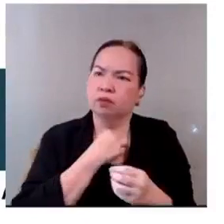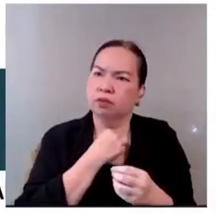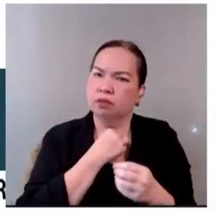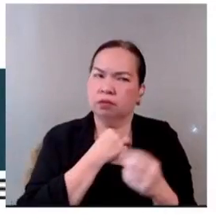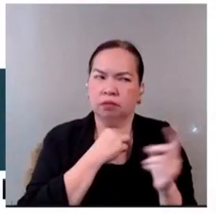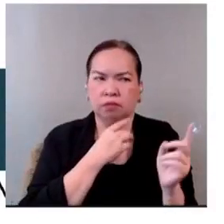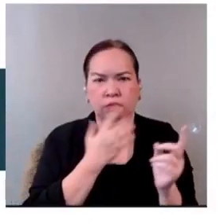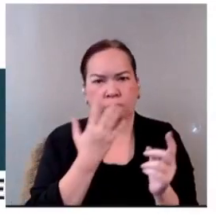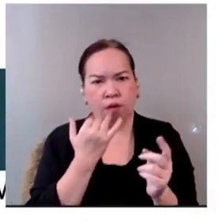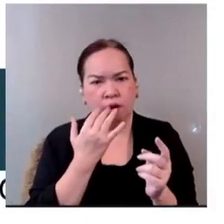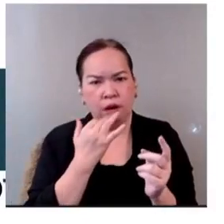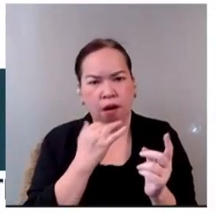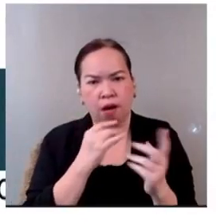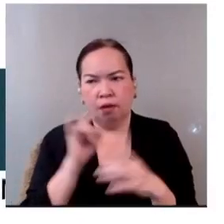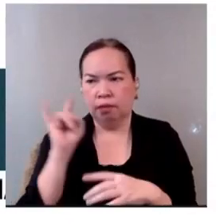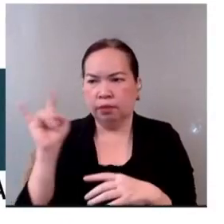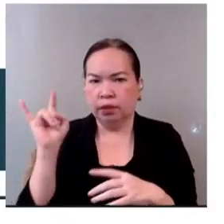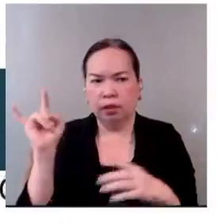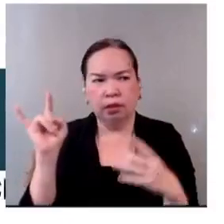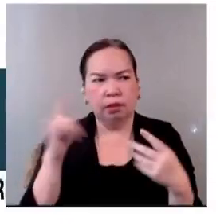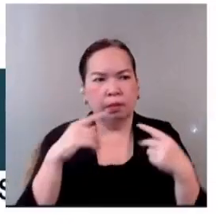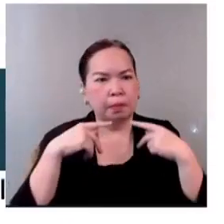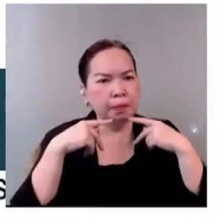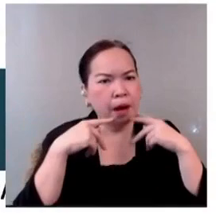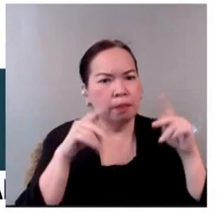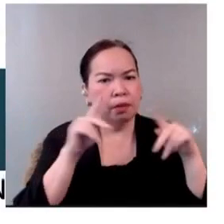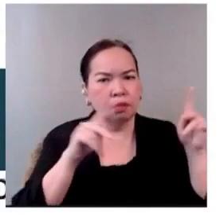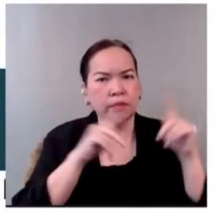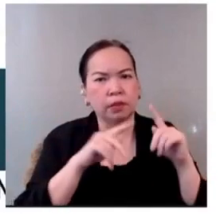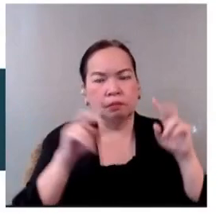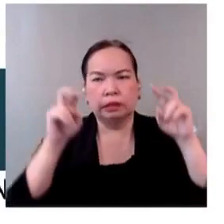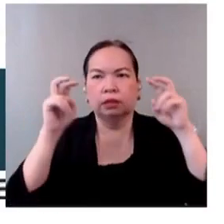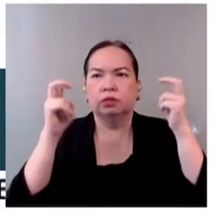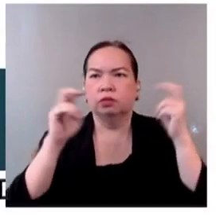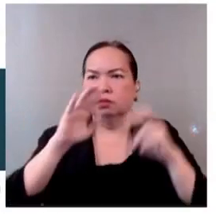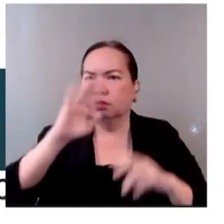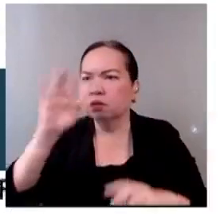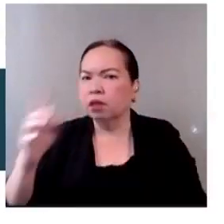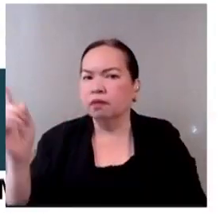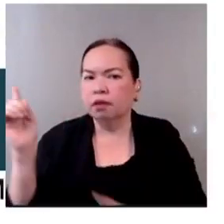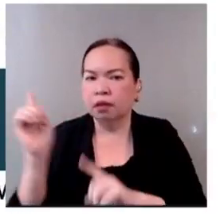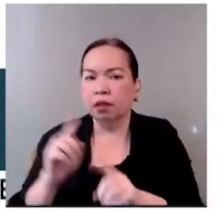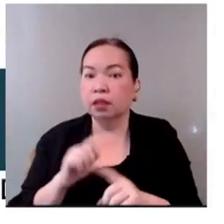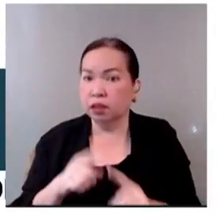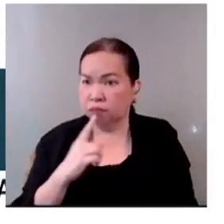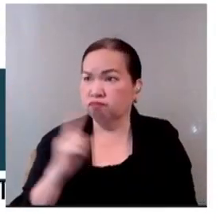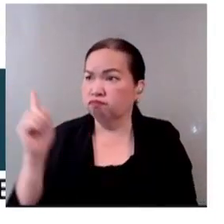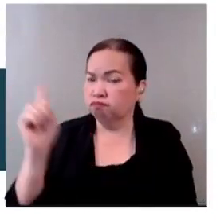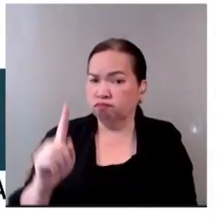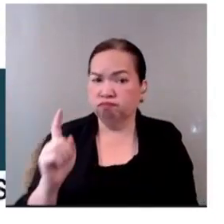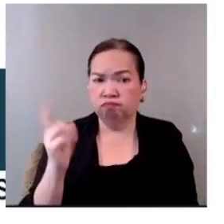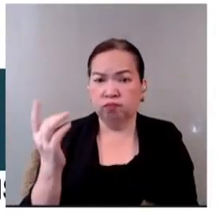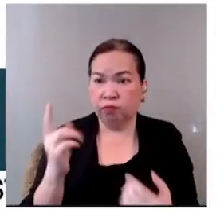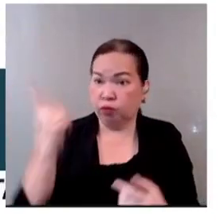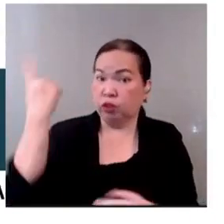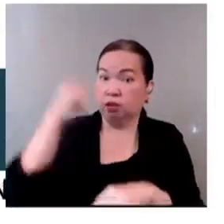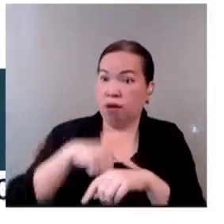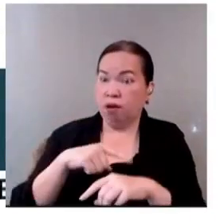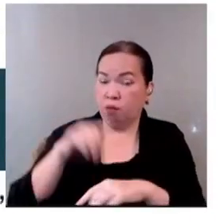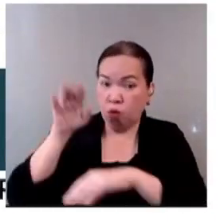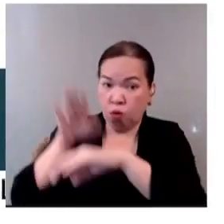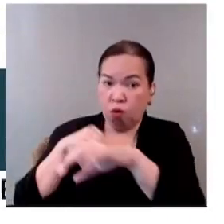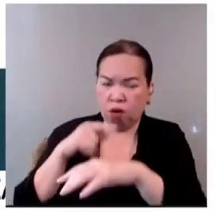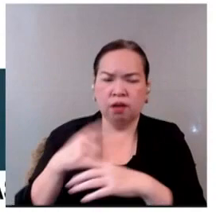ang media at saka ang publiko dito sa isyong to. Dapat po kung dumating lang po siya sa unang hearing, tapos na po